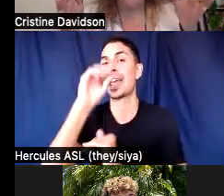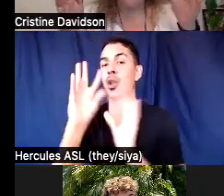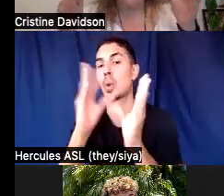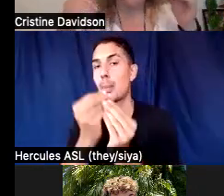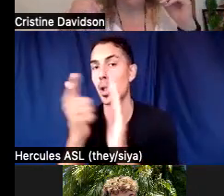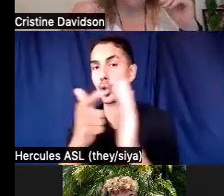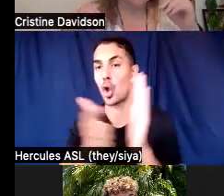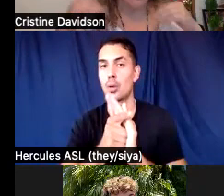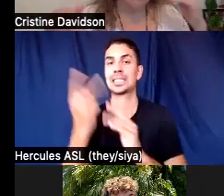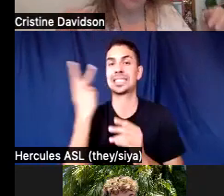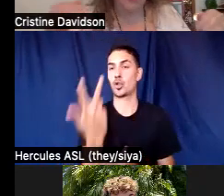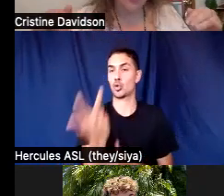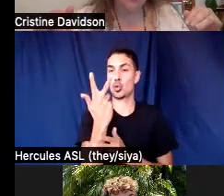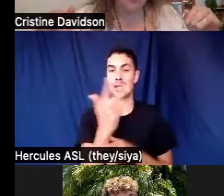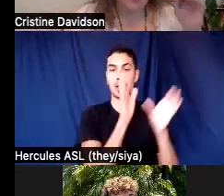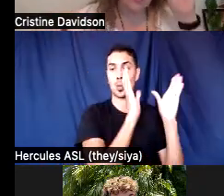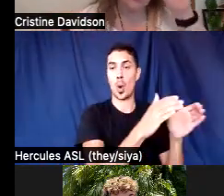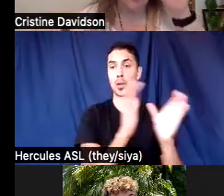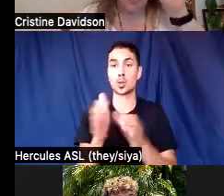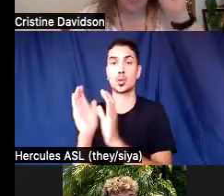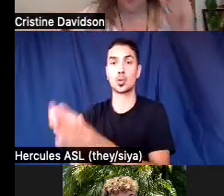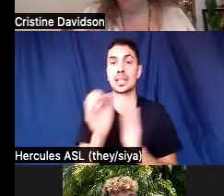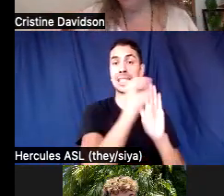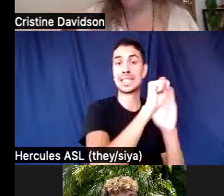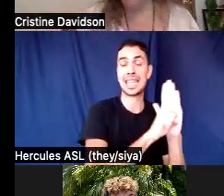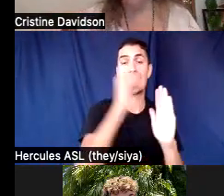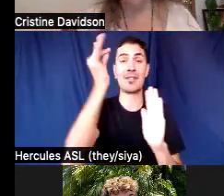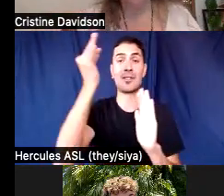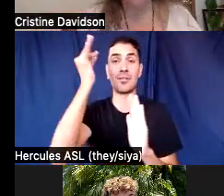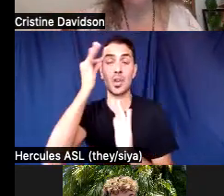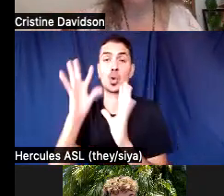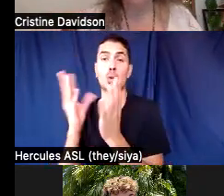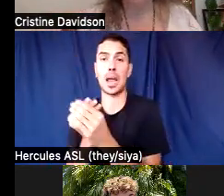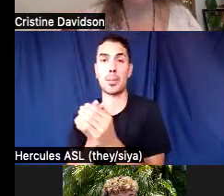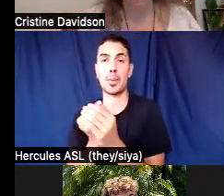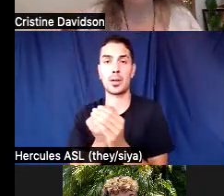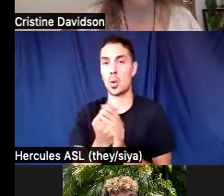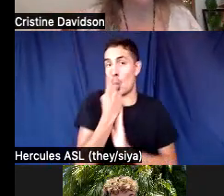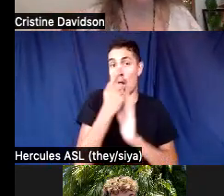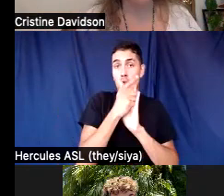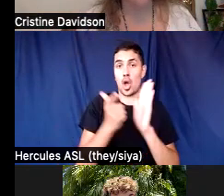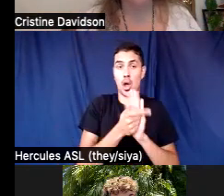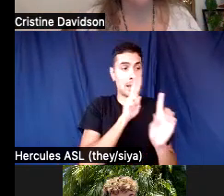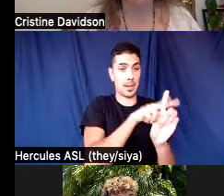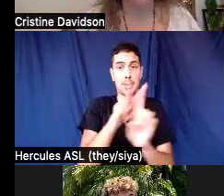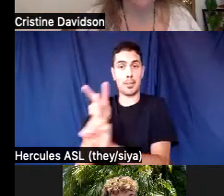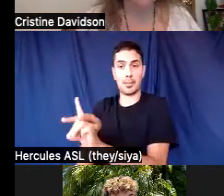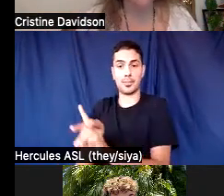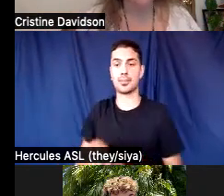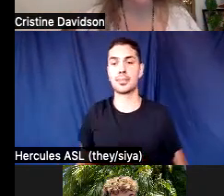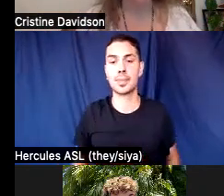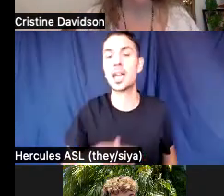the text and the way that the information is presented. We won't be able to do that in person, for one, because we're from so many